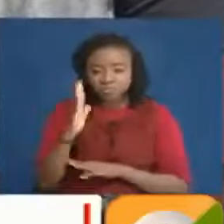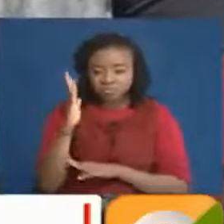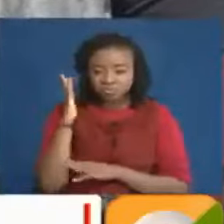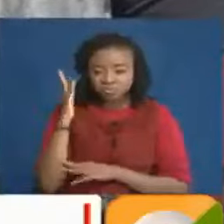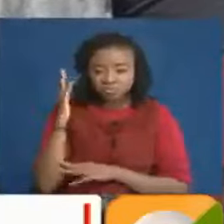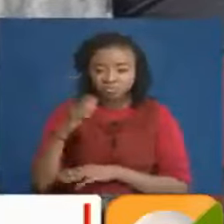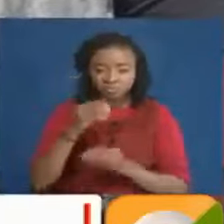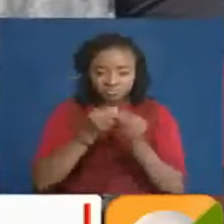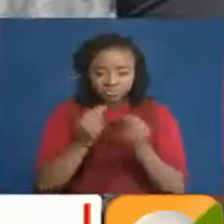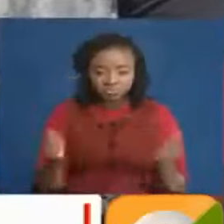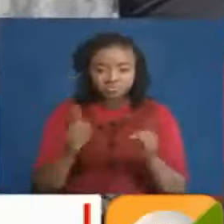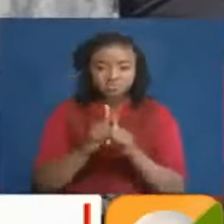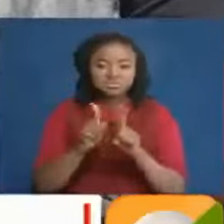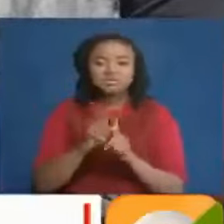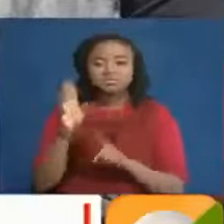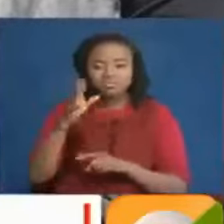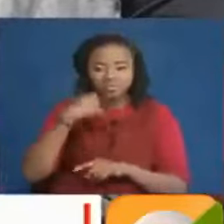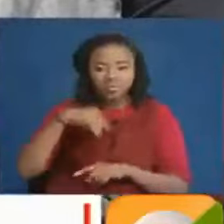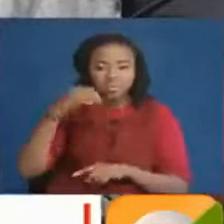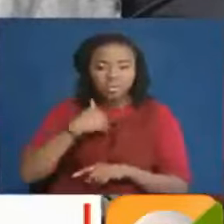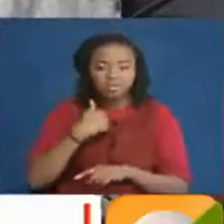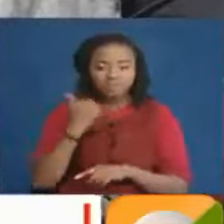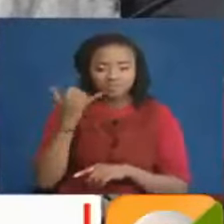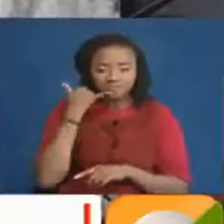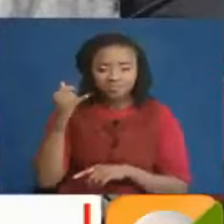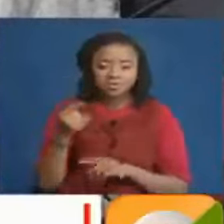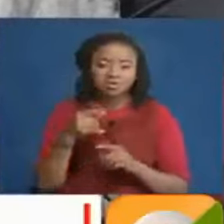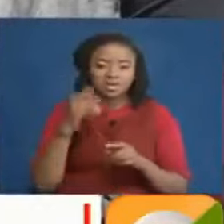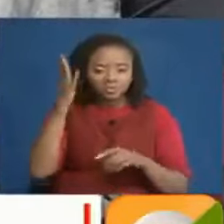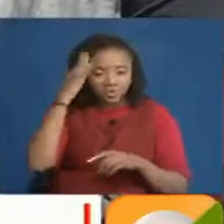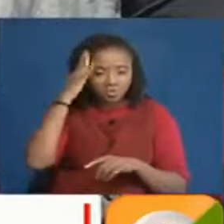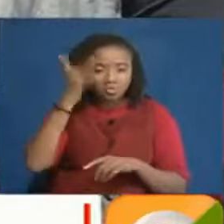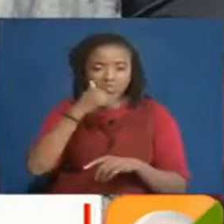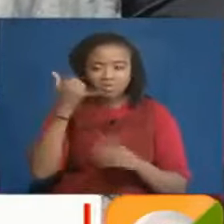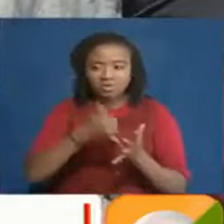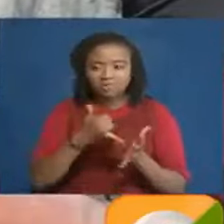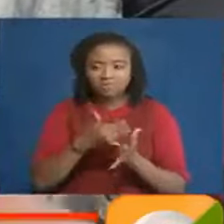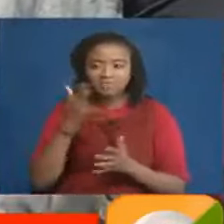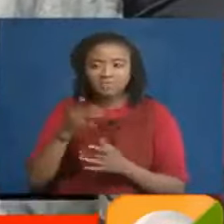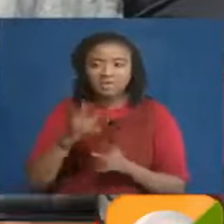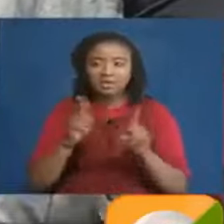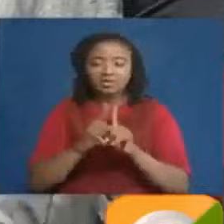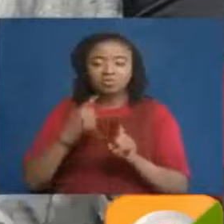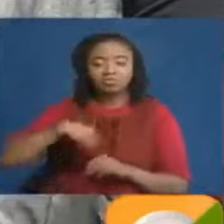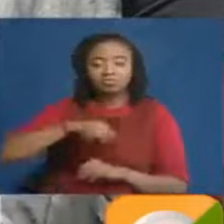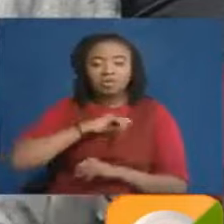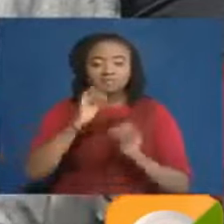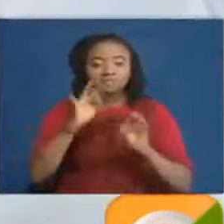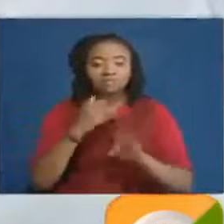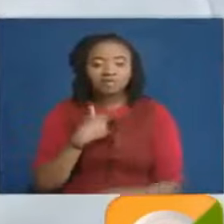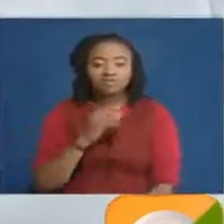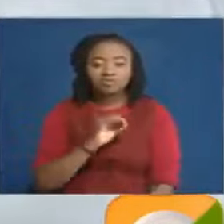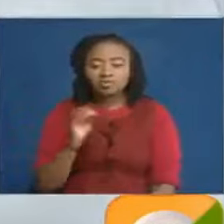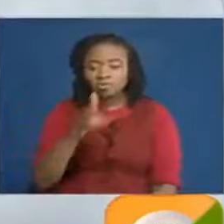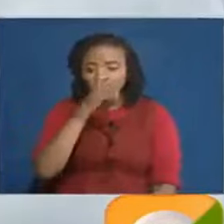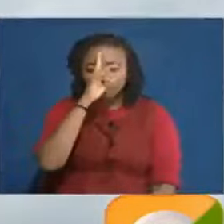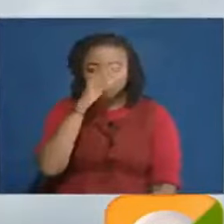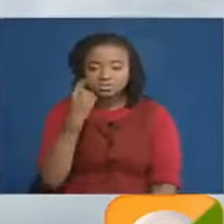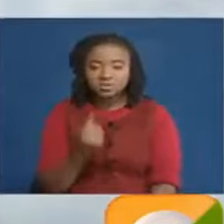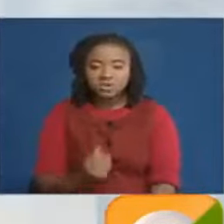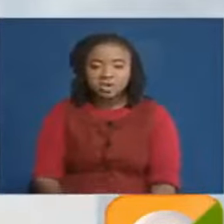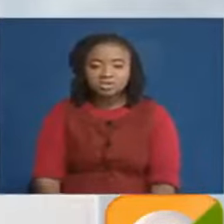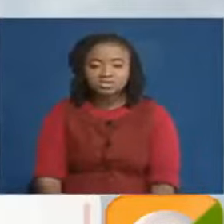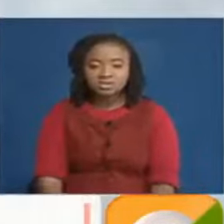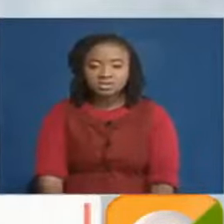simu. Tunaiyo simu. Wamesema mkubwa ni huyu. Kama tuna askari ya kufanya kazi yao. I am totally